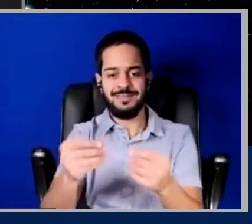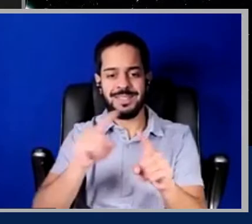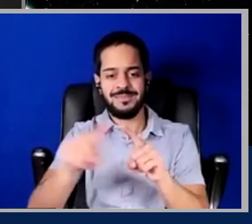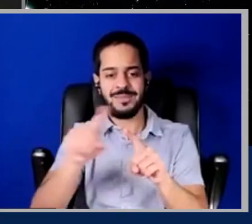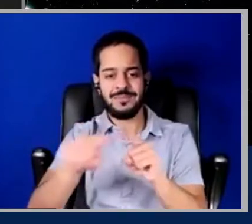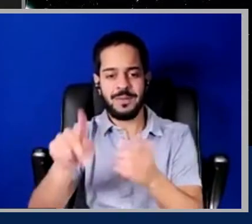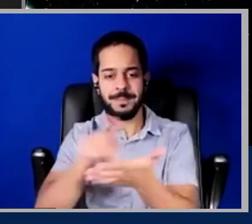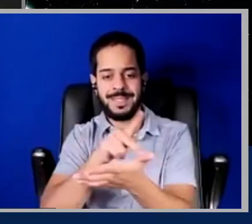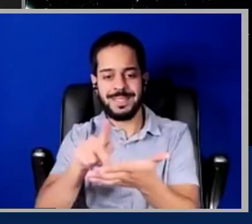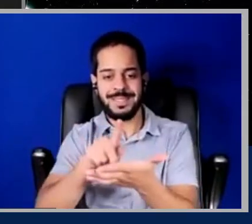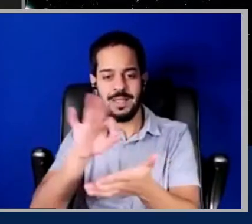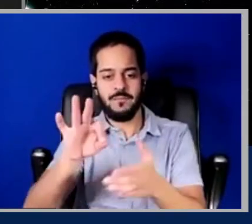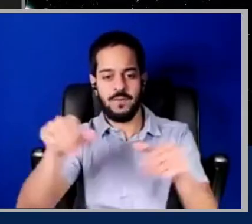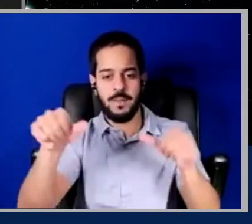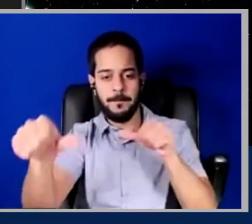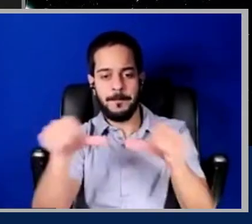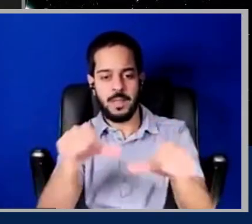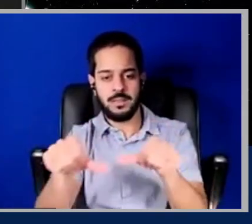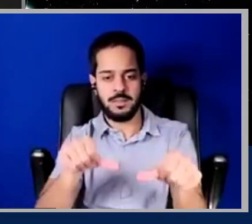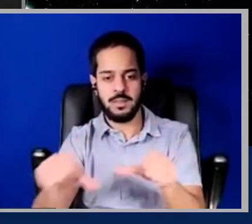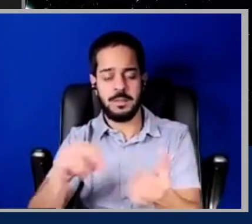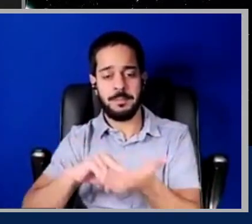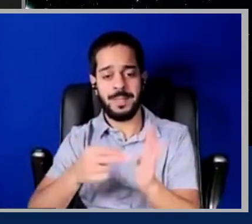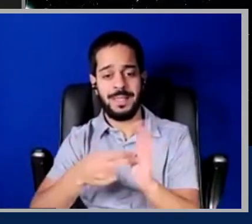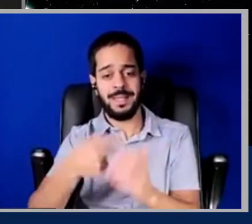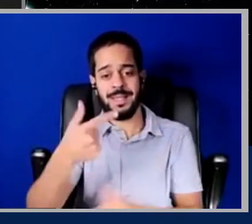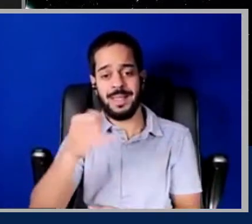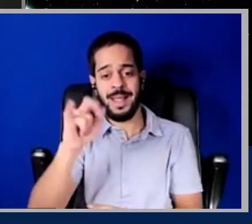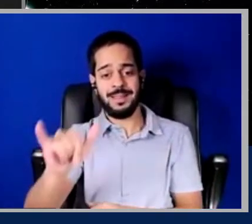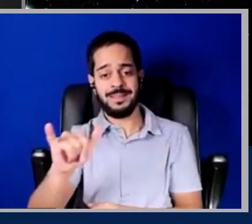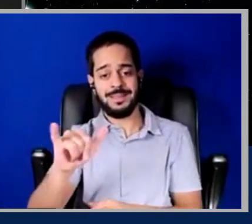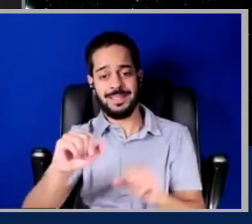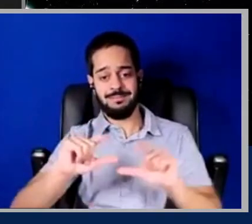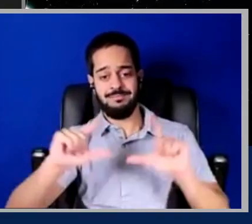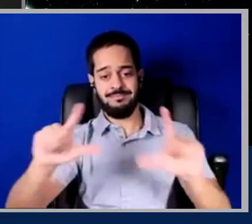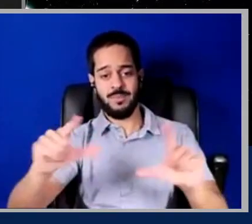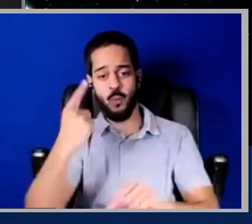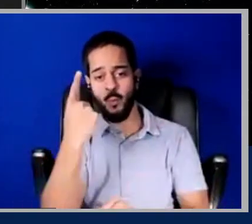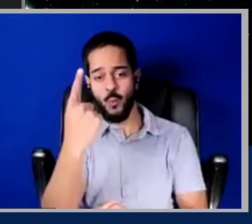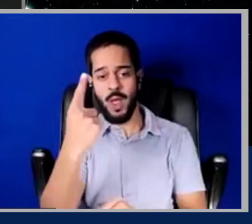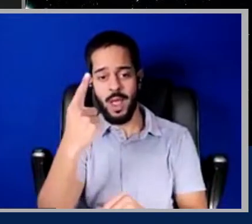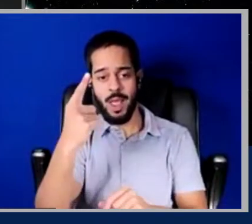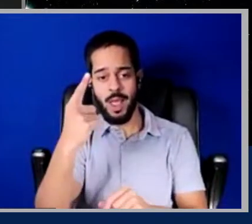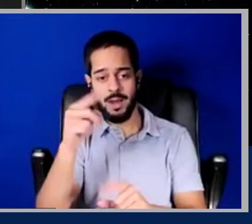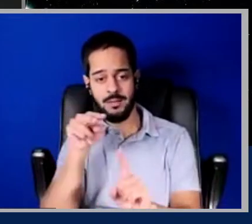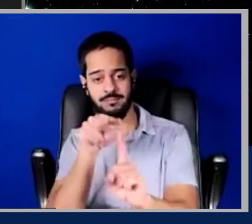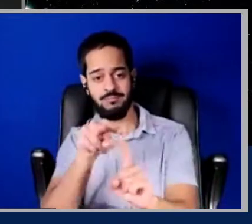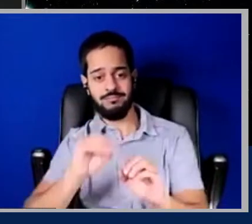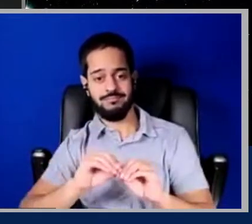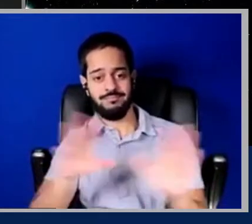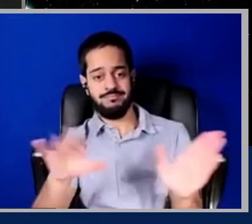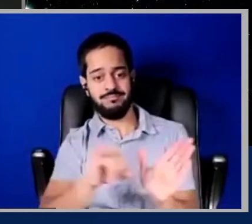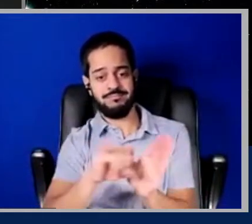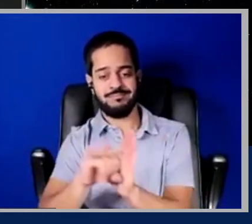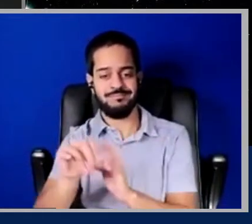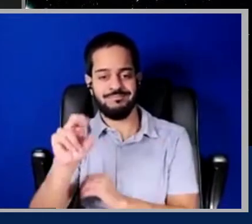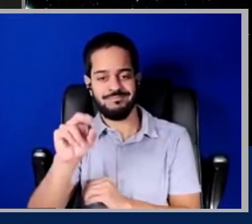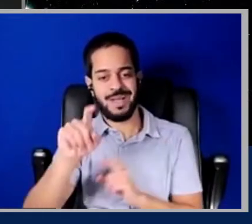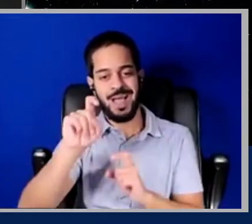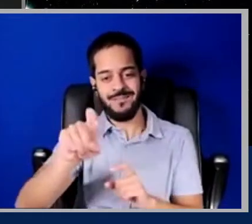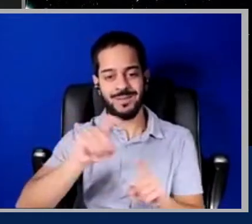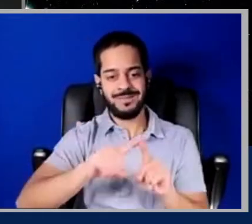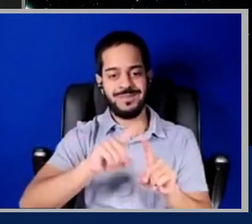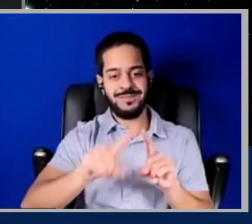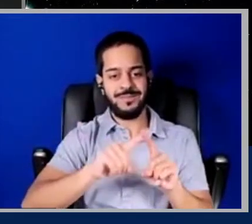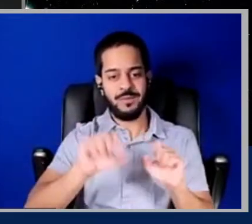the galaxy wouldn't be clear in any one kind of light. So having these invisible kinds of light to be able to study that object with are